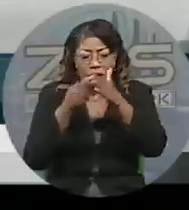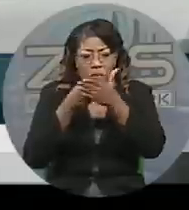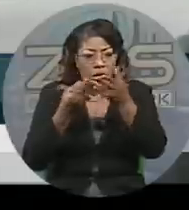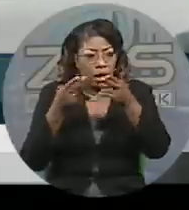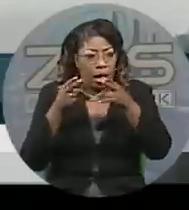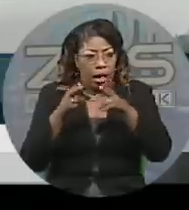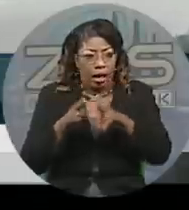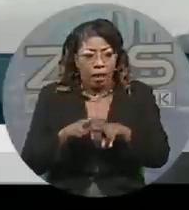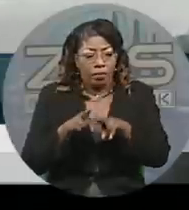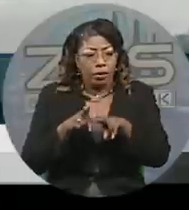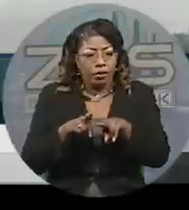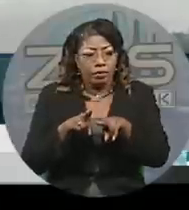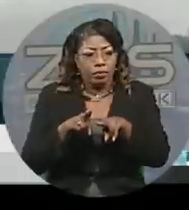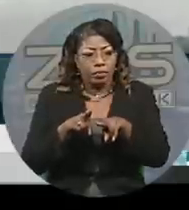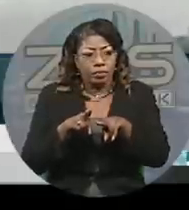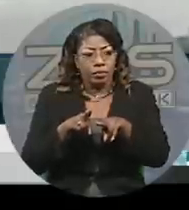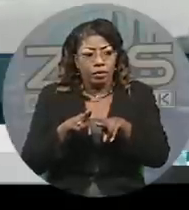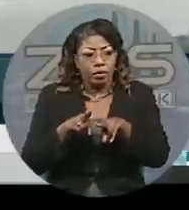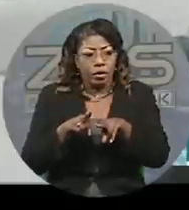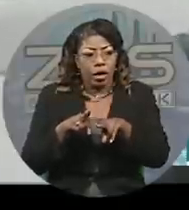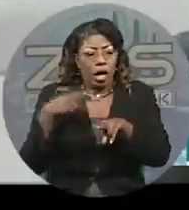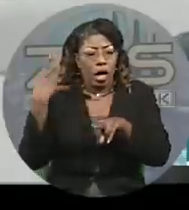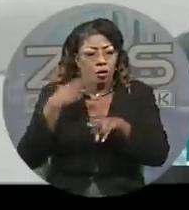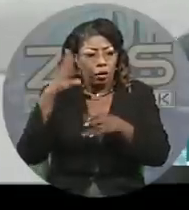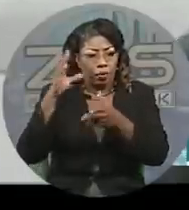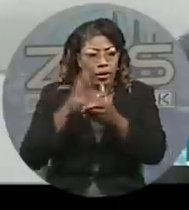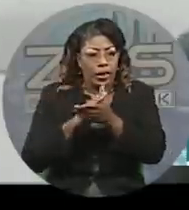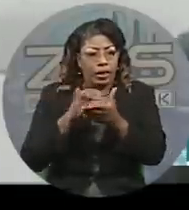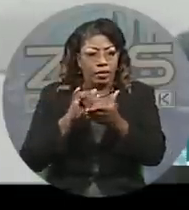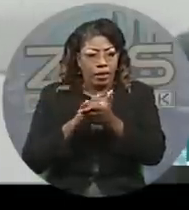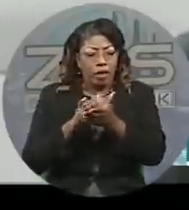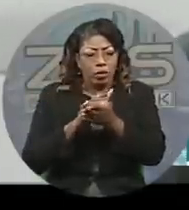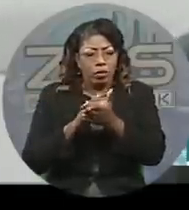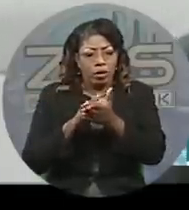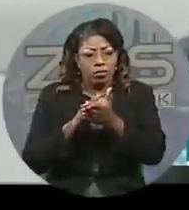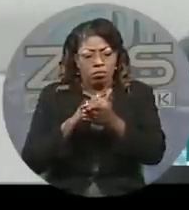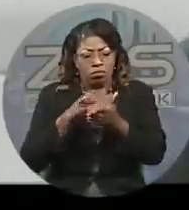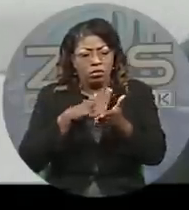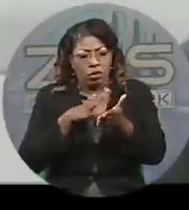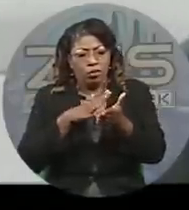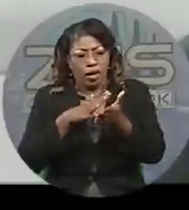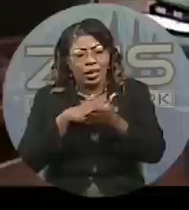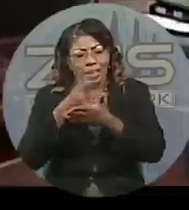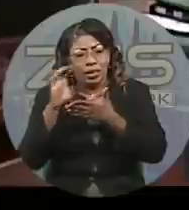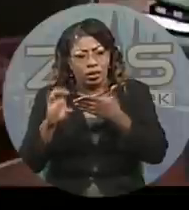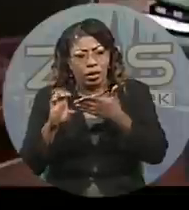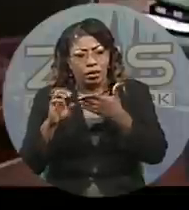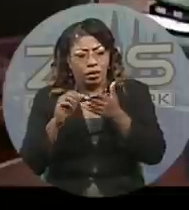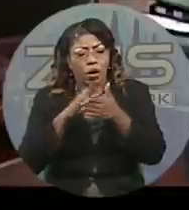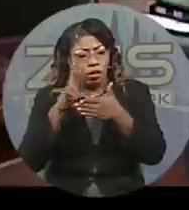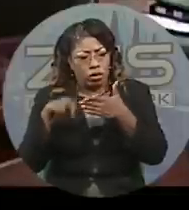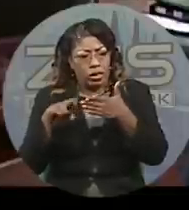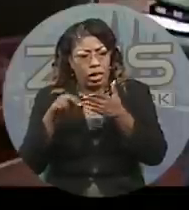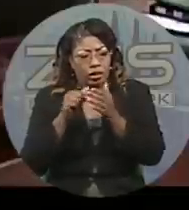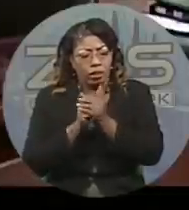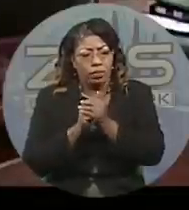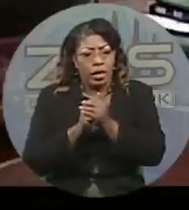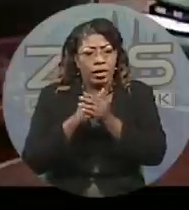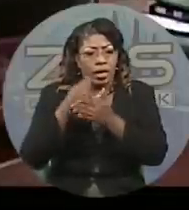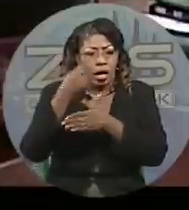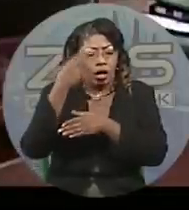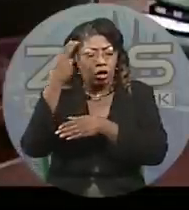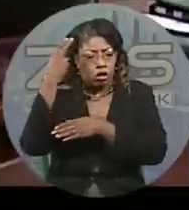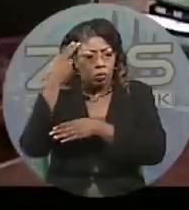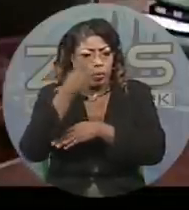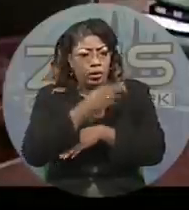at BAMSI. And we believe that we'll be vindicated at the end of the day as far as that is concerned. St. Anne's MP Hubert Chipman,